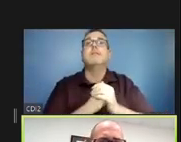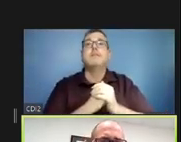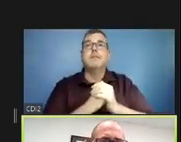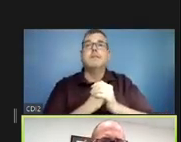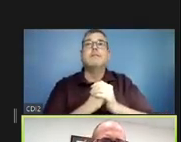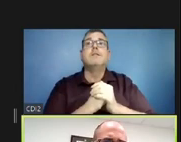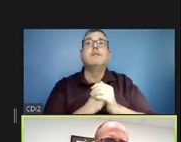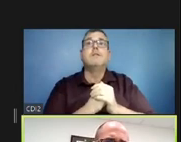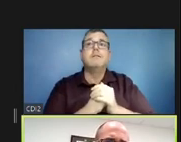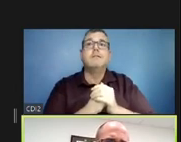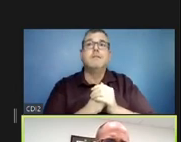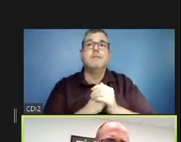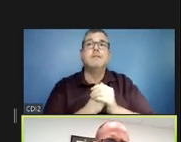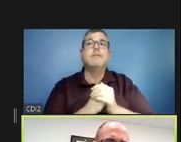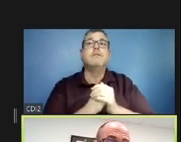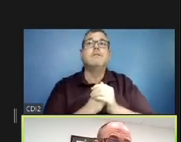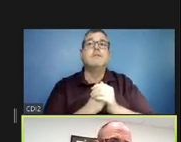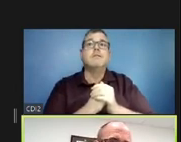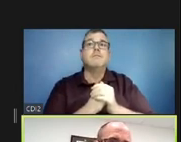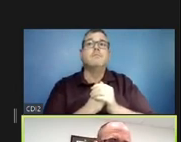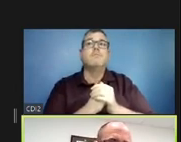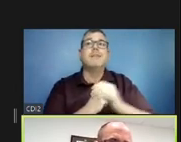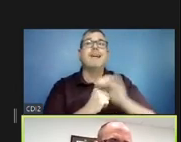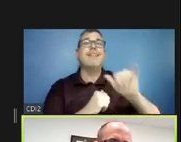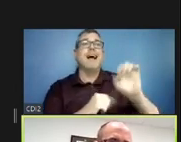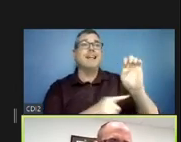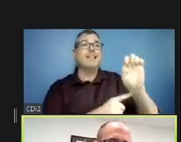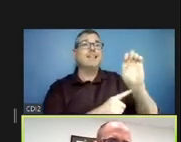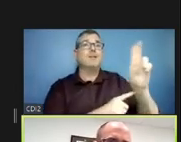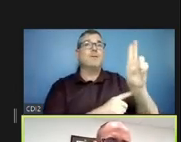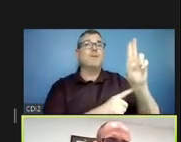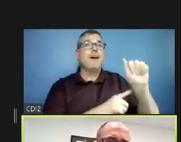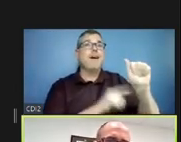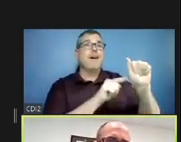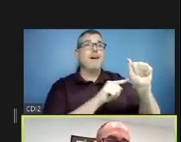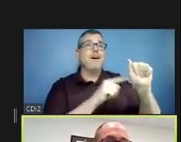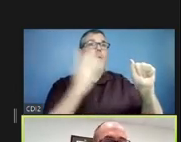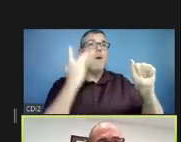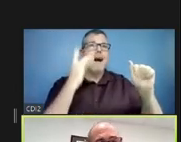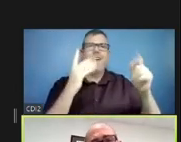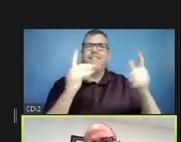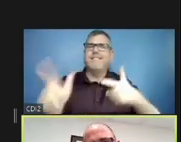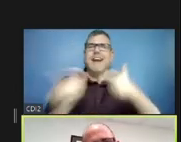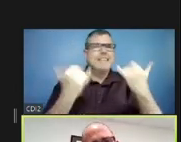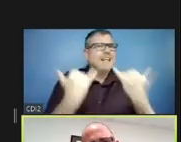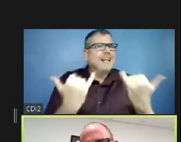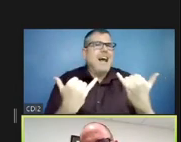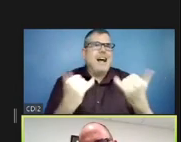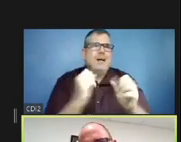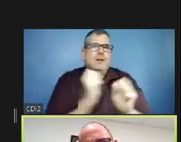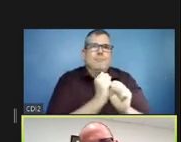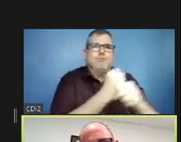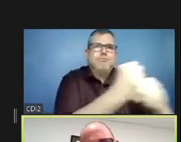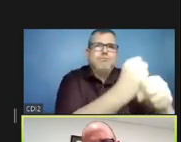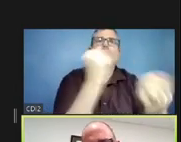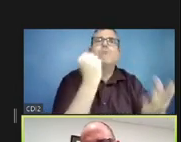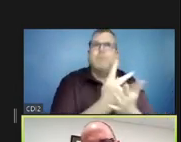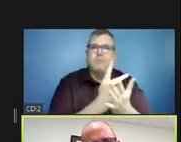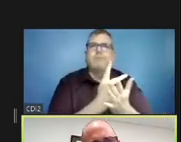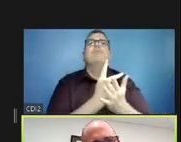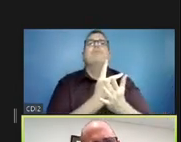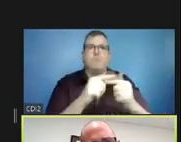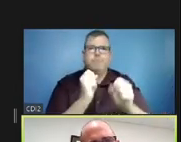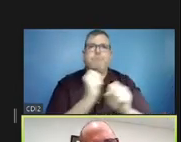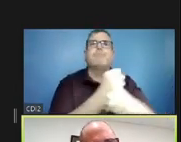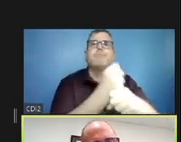policy for FDA, but it's it is approved again for emergency use. So once it was approved, I think it was like on Moderna, it was like a Friday